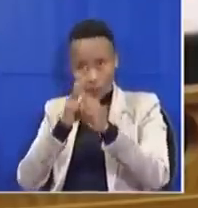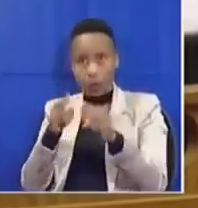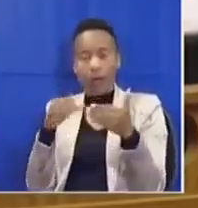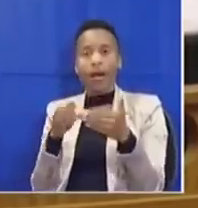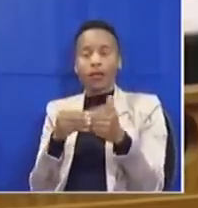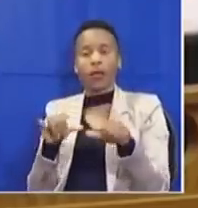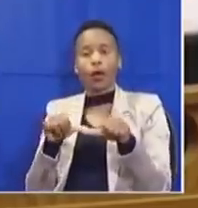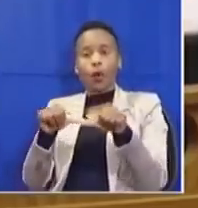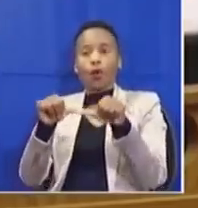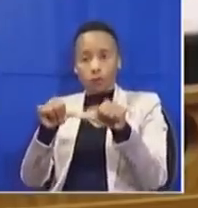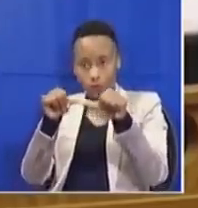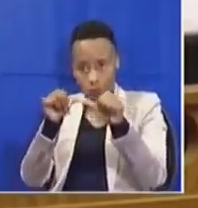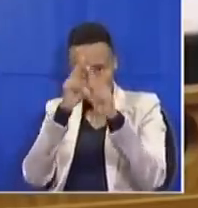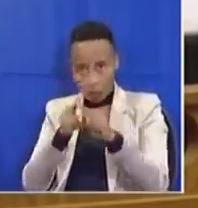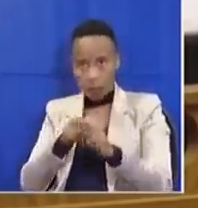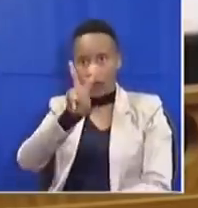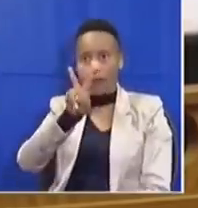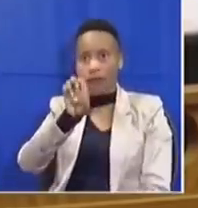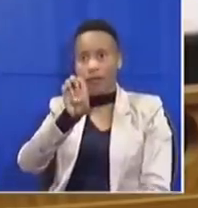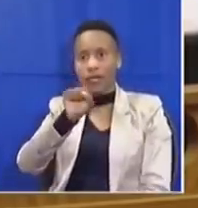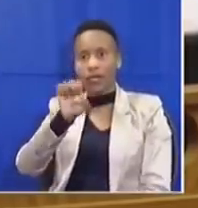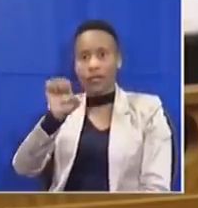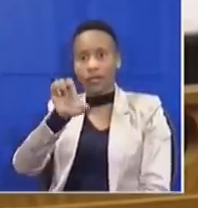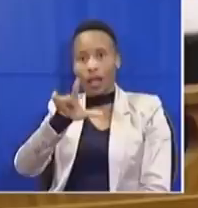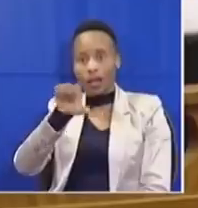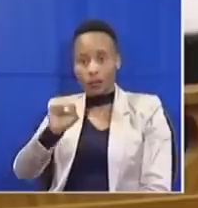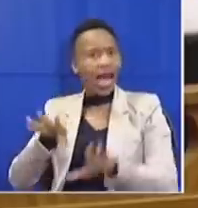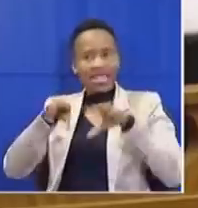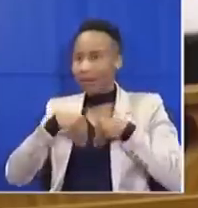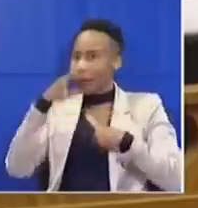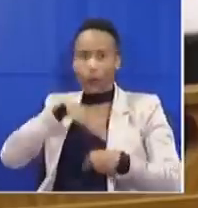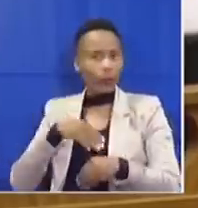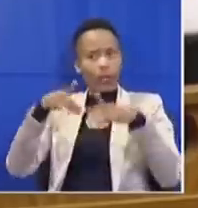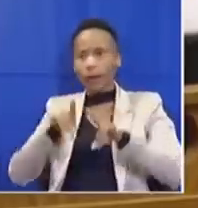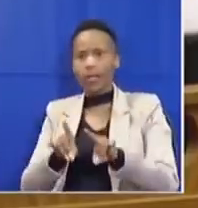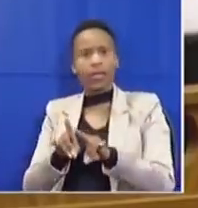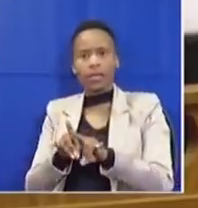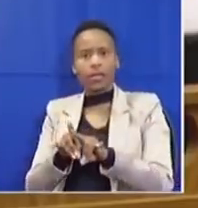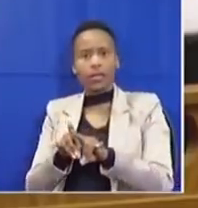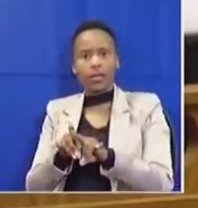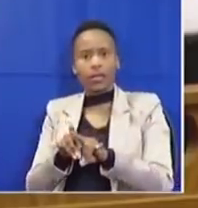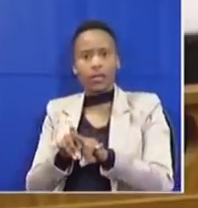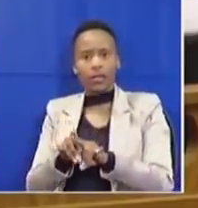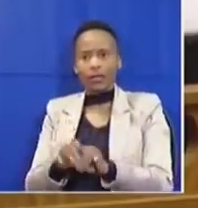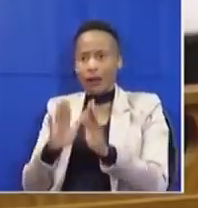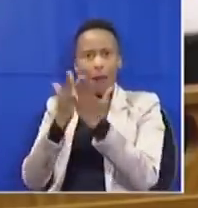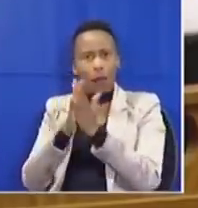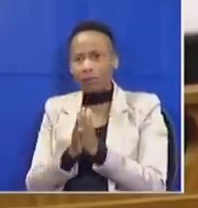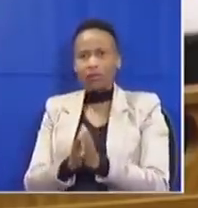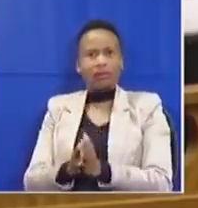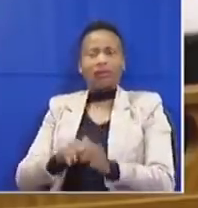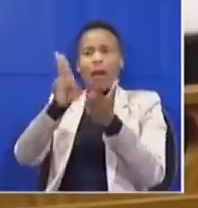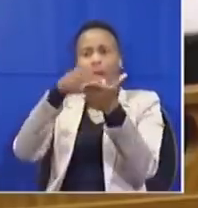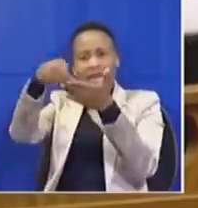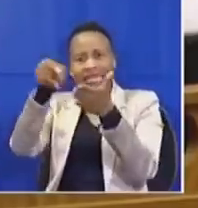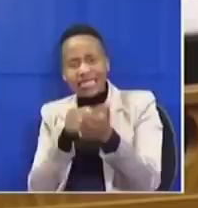Continue, honourable vessels. Chairperson, it is unacceptable that irreplaceable books, paintings, buildings, and